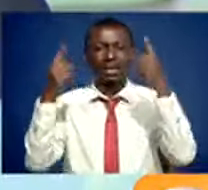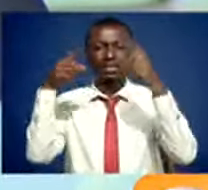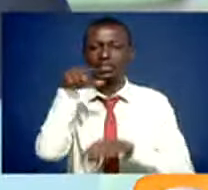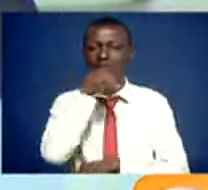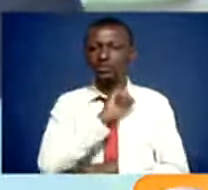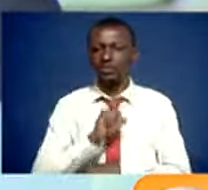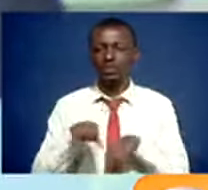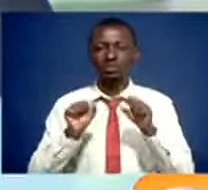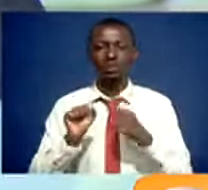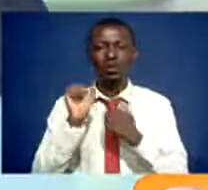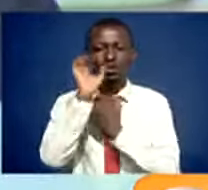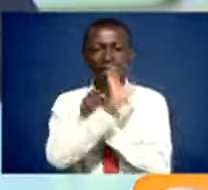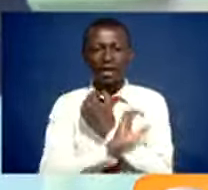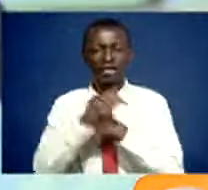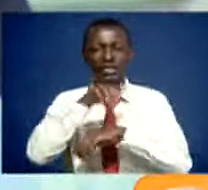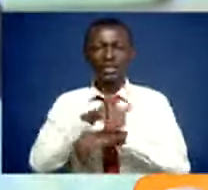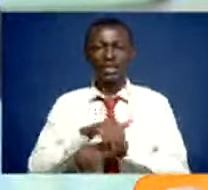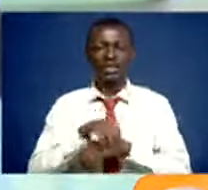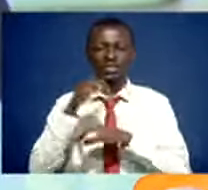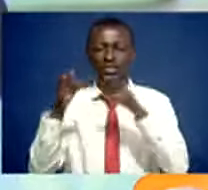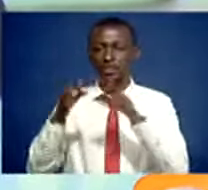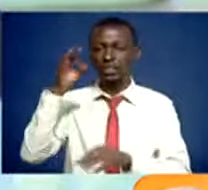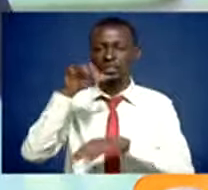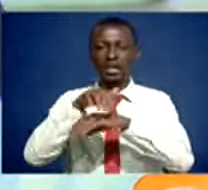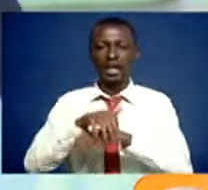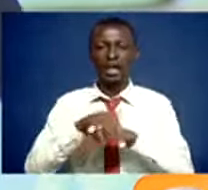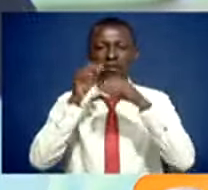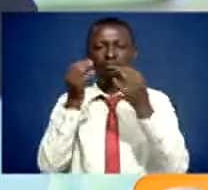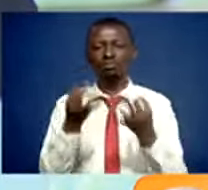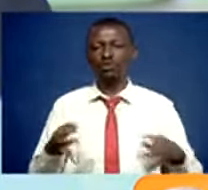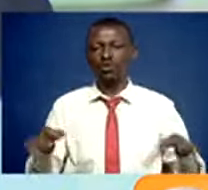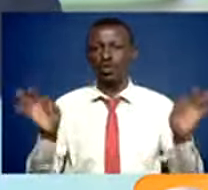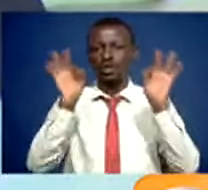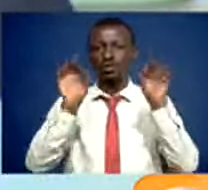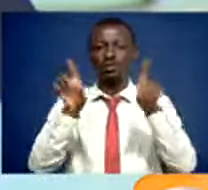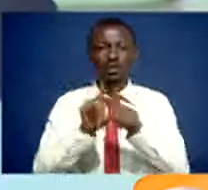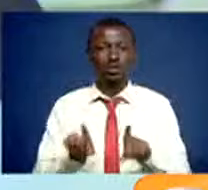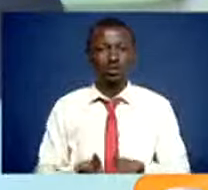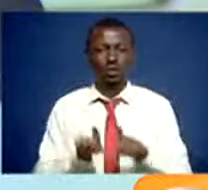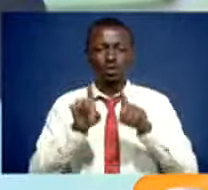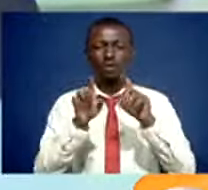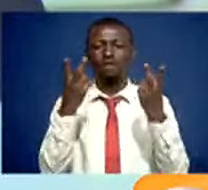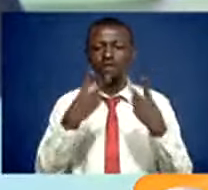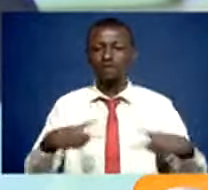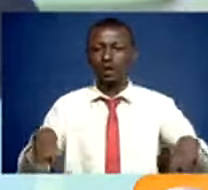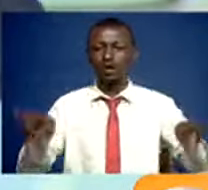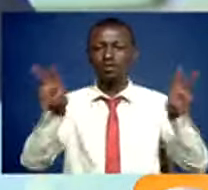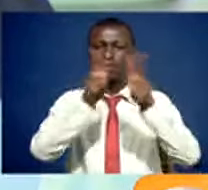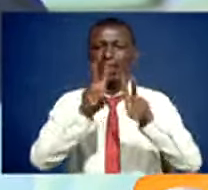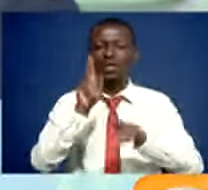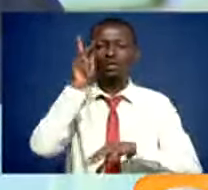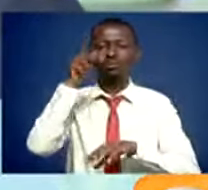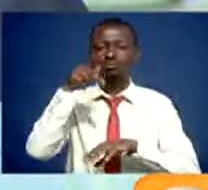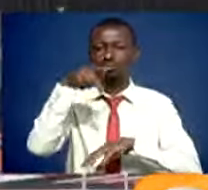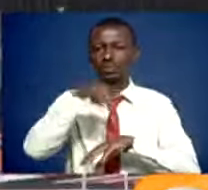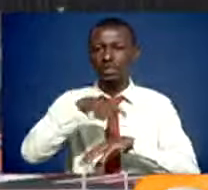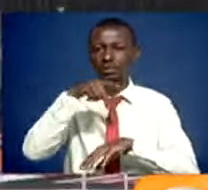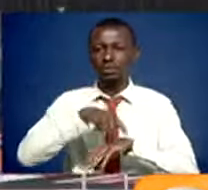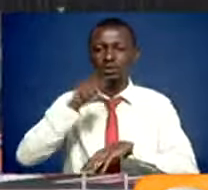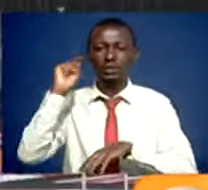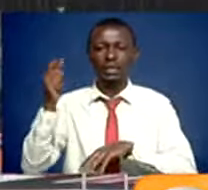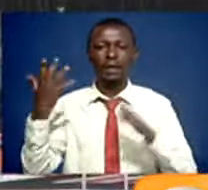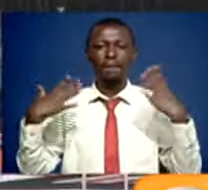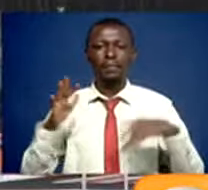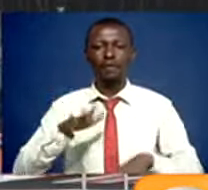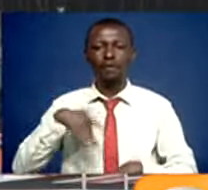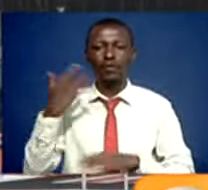of freedom and justice, and the vindication of the principles and values which inspire the people of Kenya to